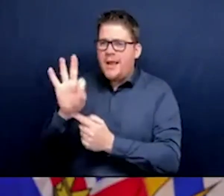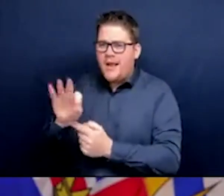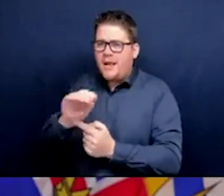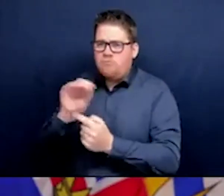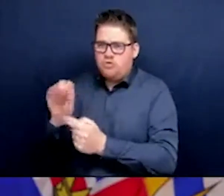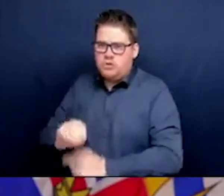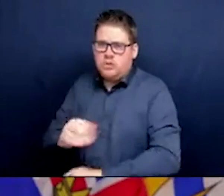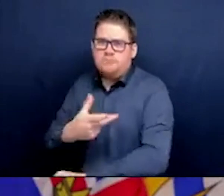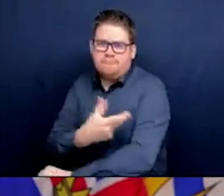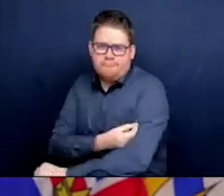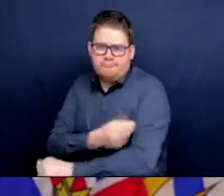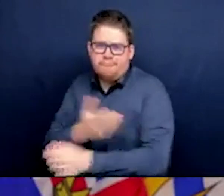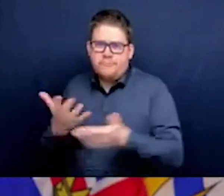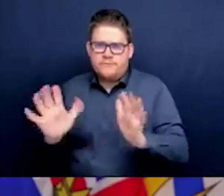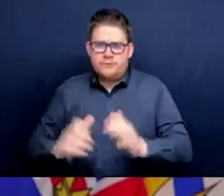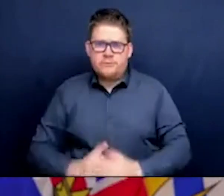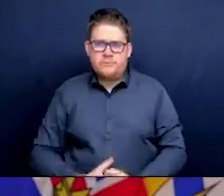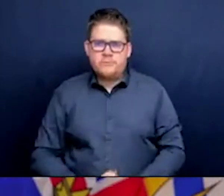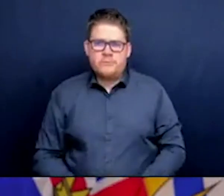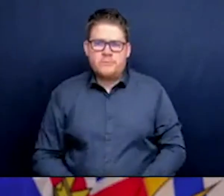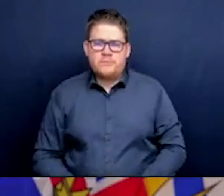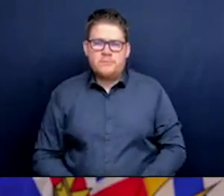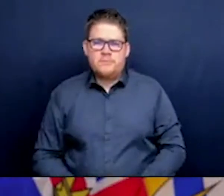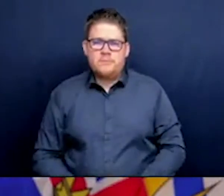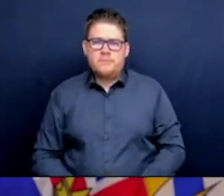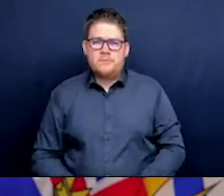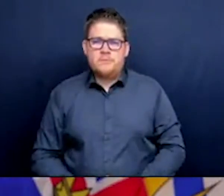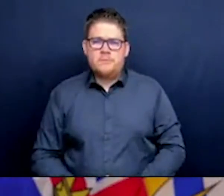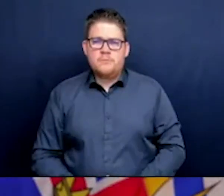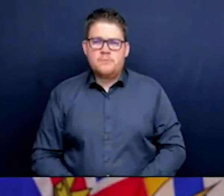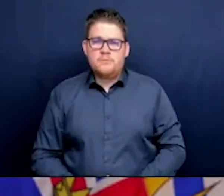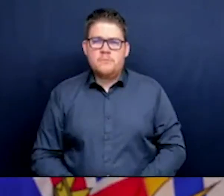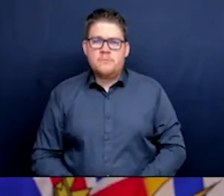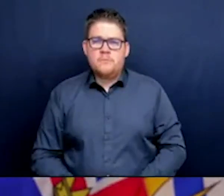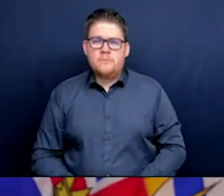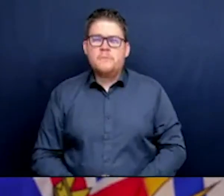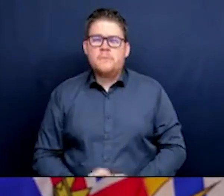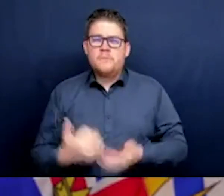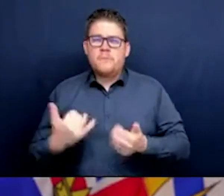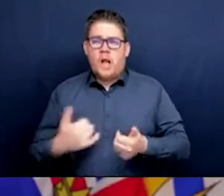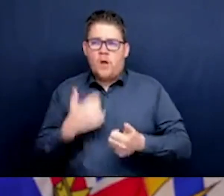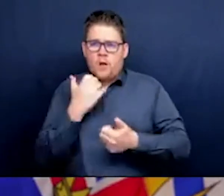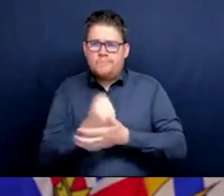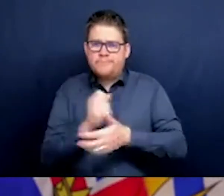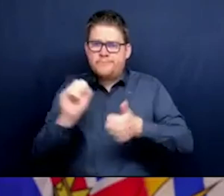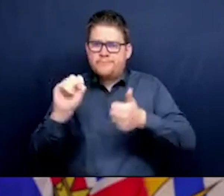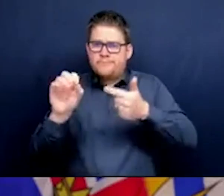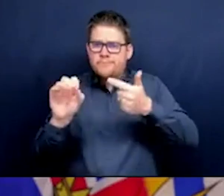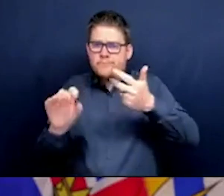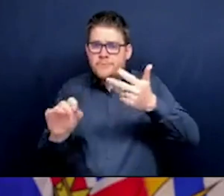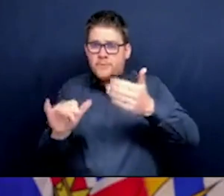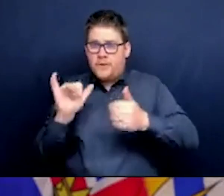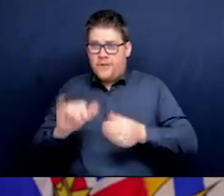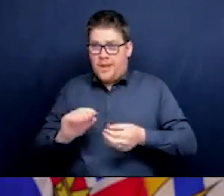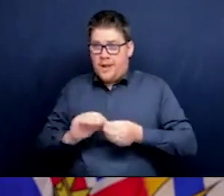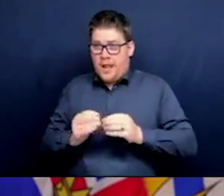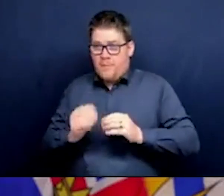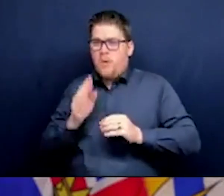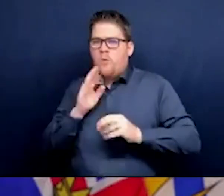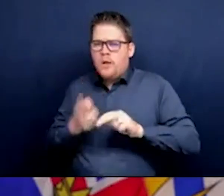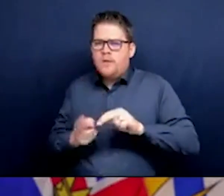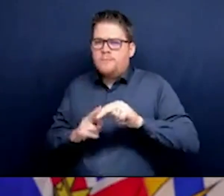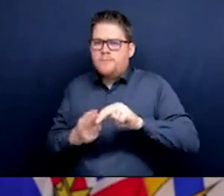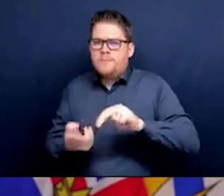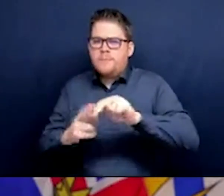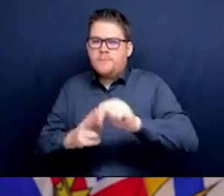numbers are introduced finally into these numbers, we'll see them go up, not down. That nurses are extremely well vaccinated